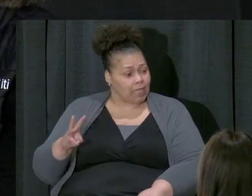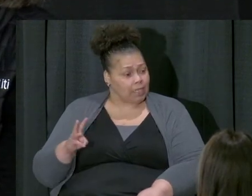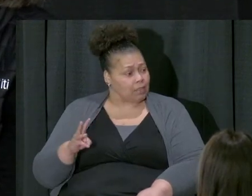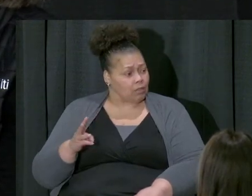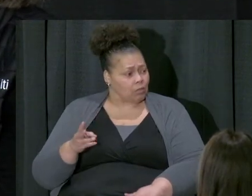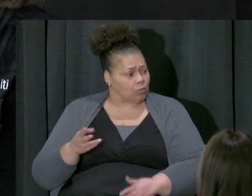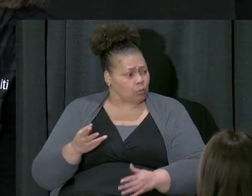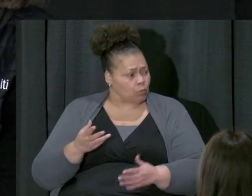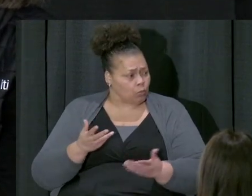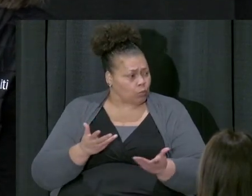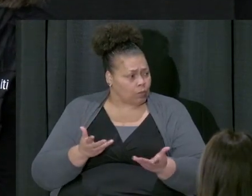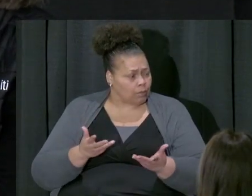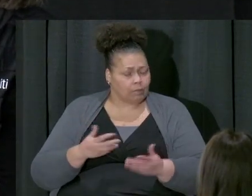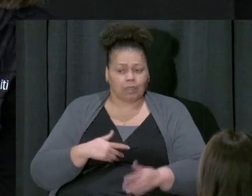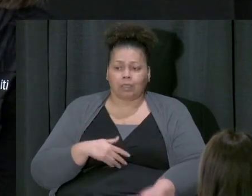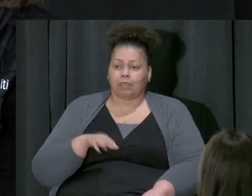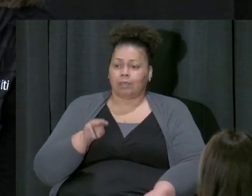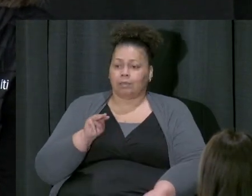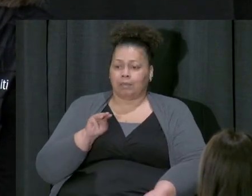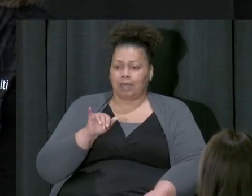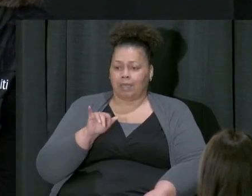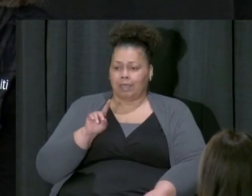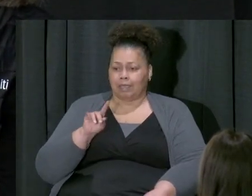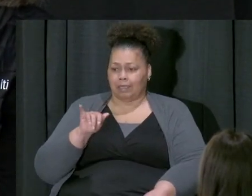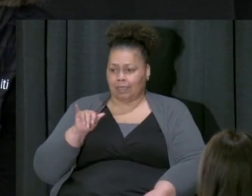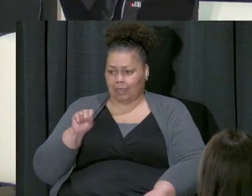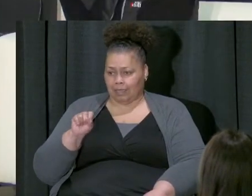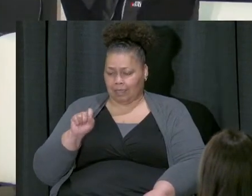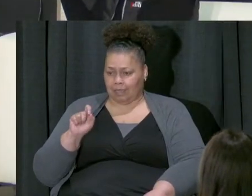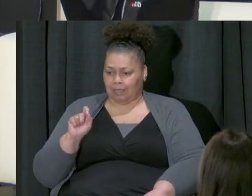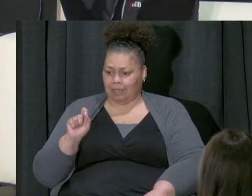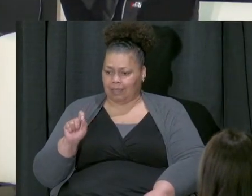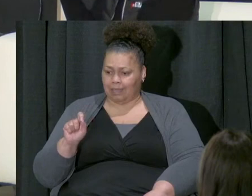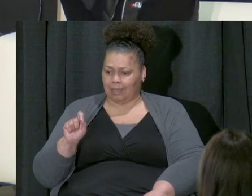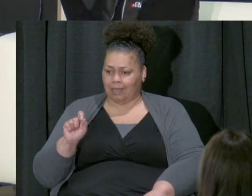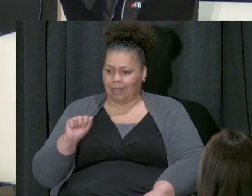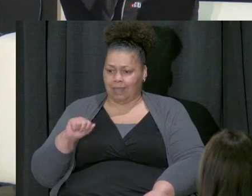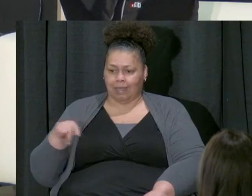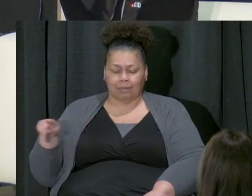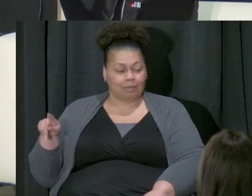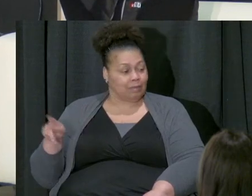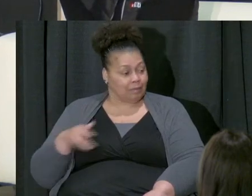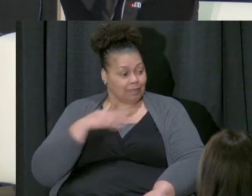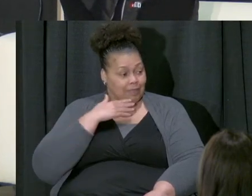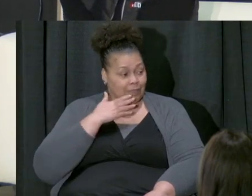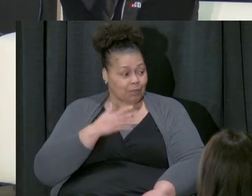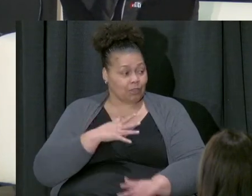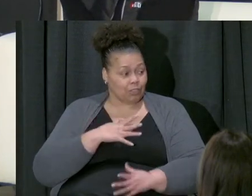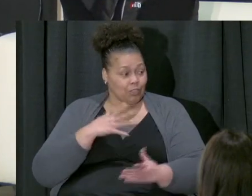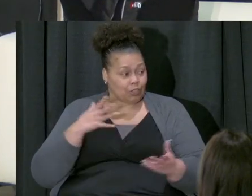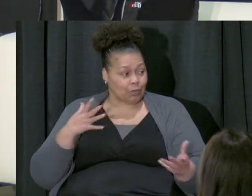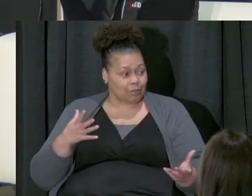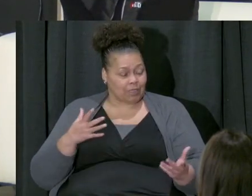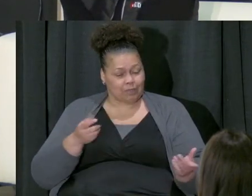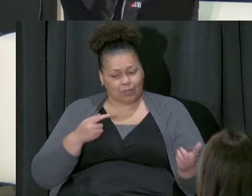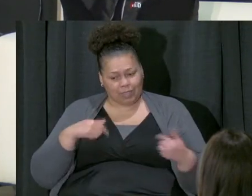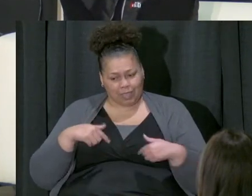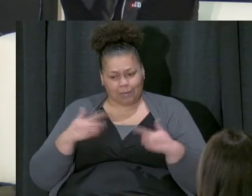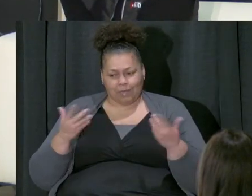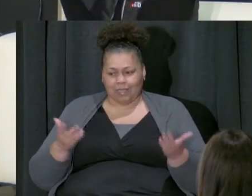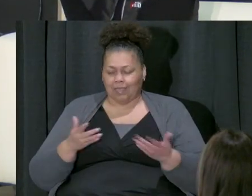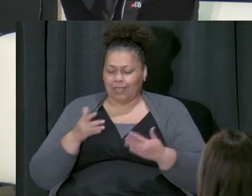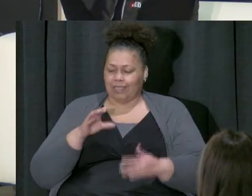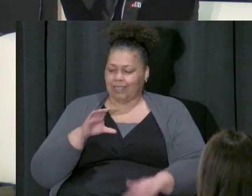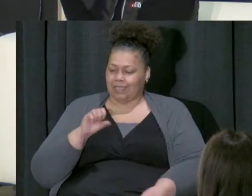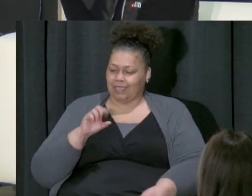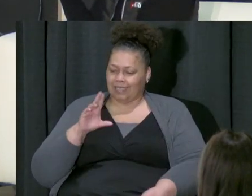mydis.app. Mydis.app, very mm-hmm. good. Leticia, thank you so much for thank being you. With us here on CSUN ATC Studio and TV.